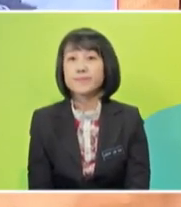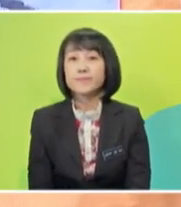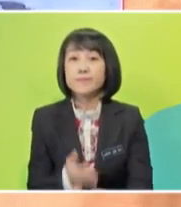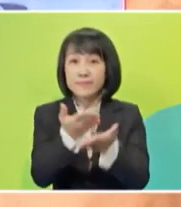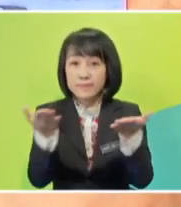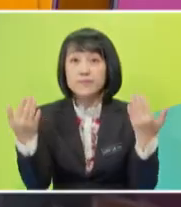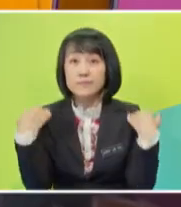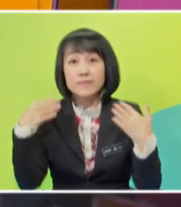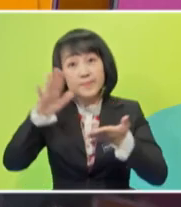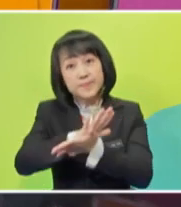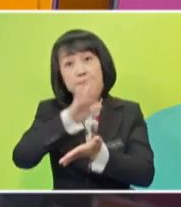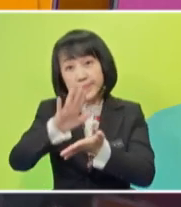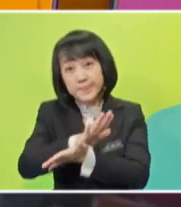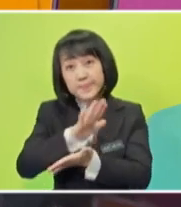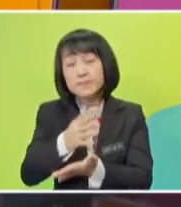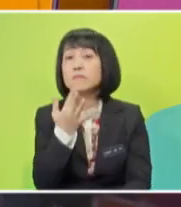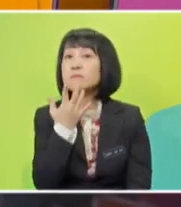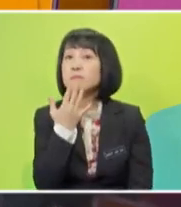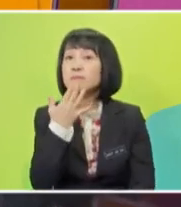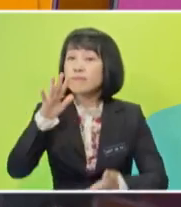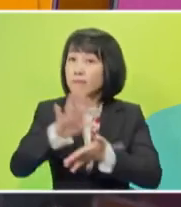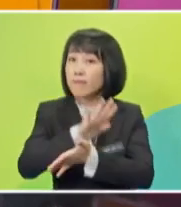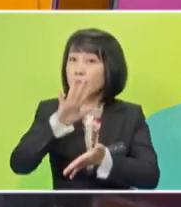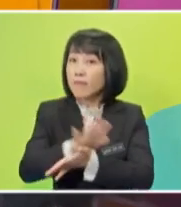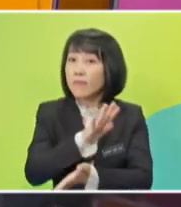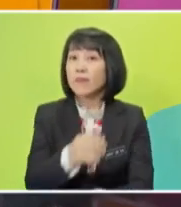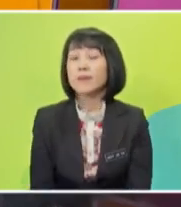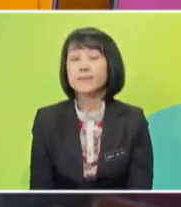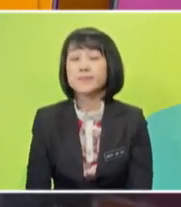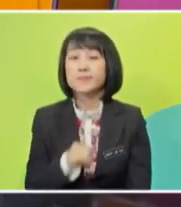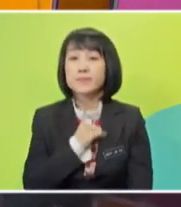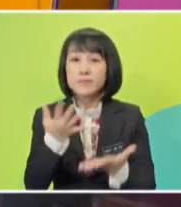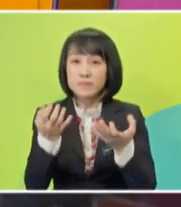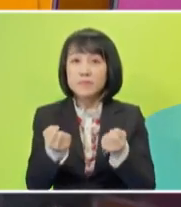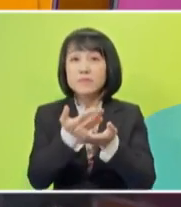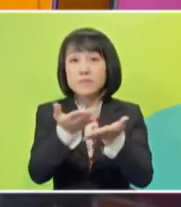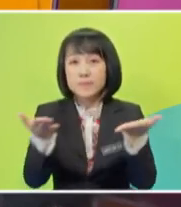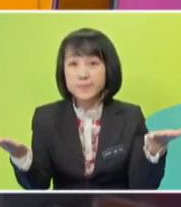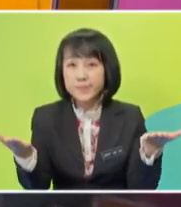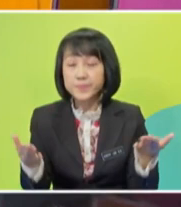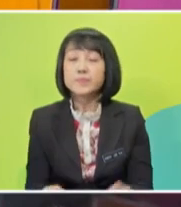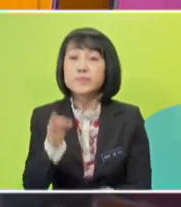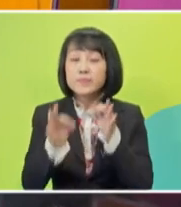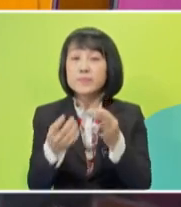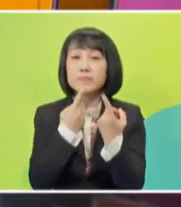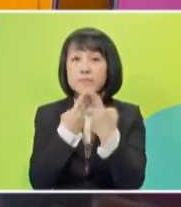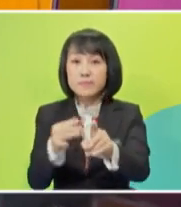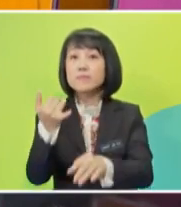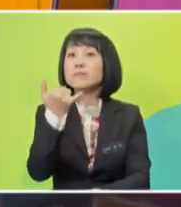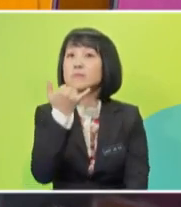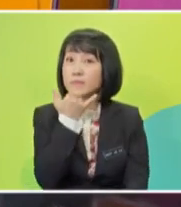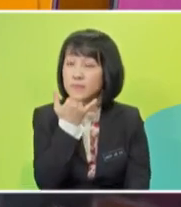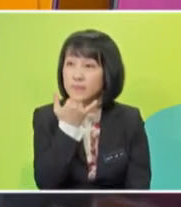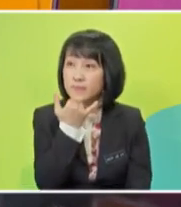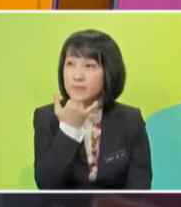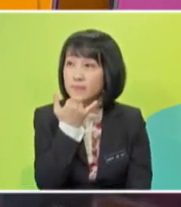you, right? I've asked you to prepare some coloured papers. So what I want you to do is, if let's say the answer is wrong, okay, this is